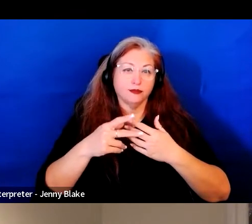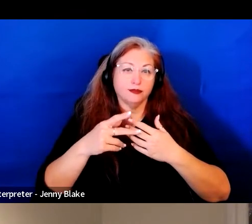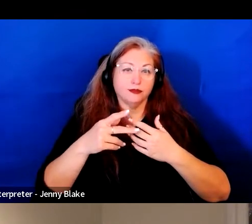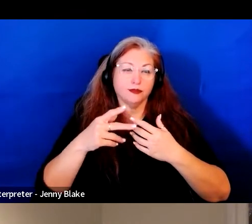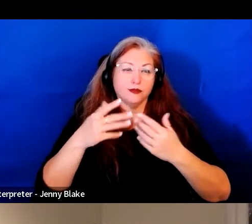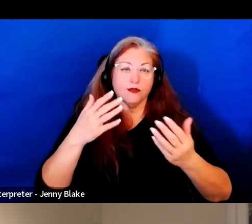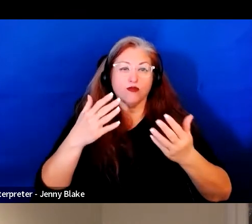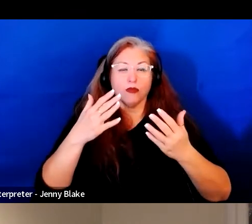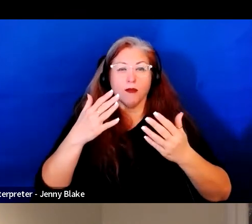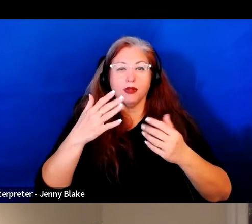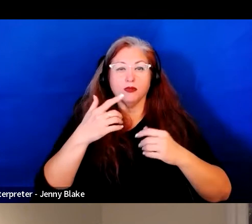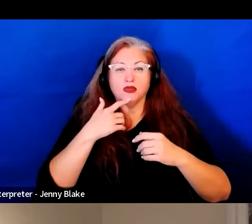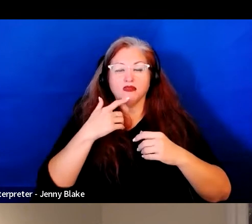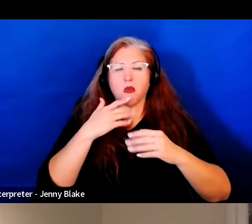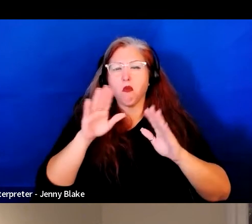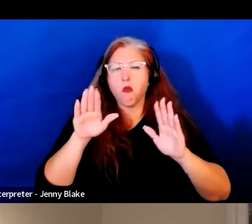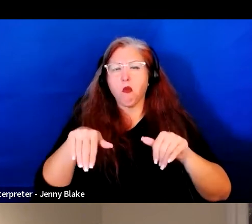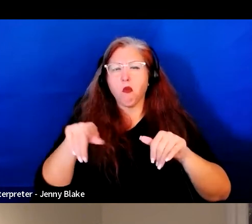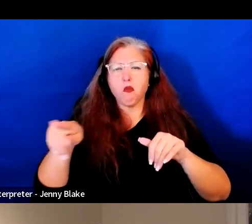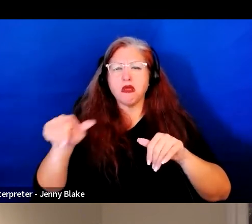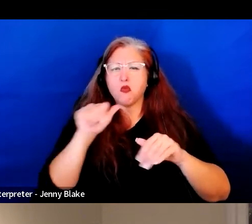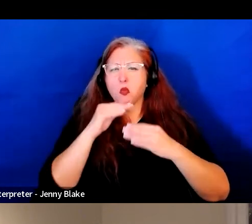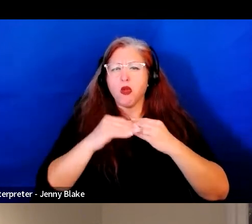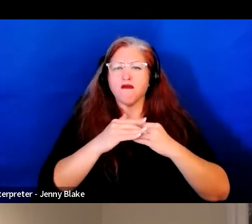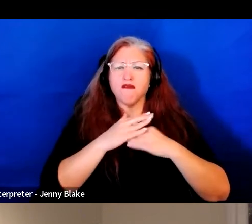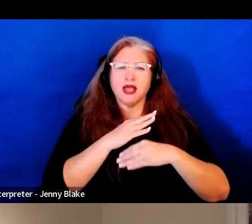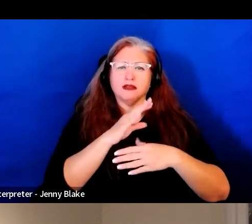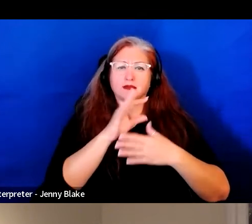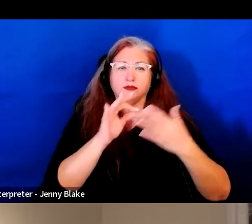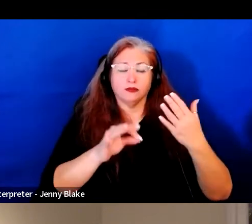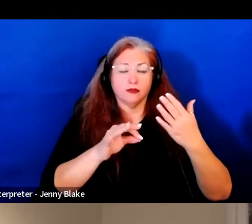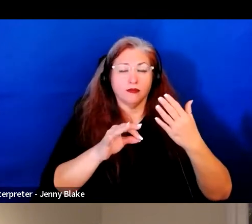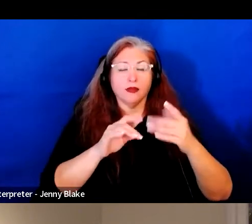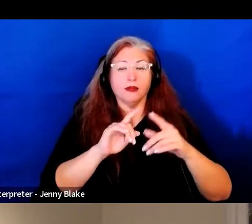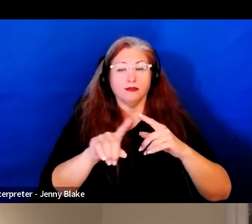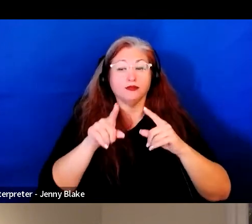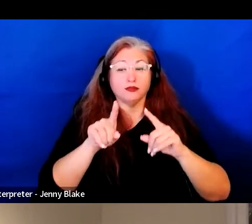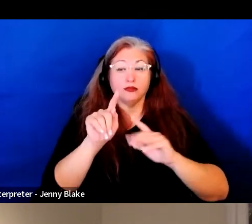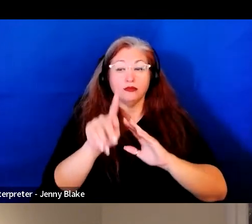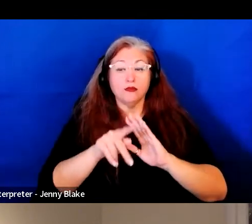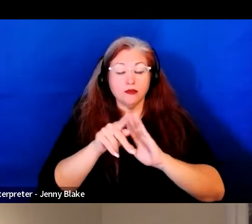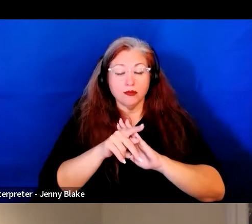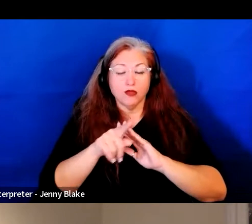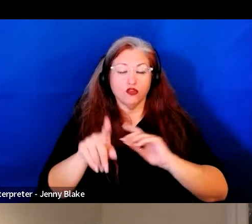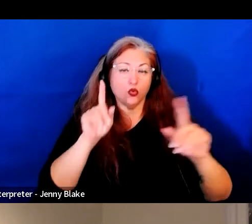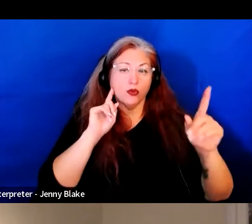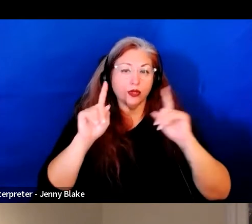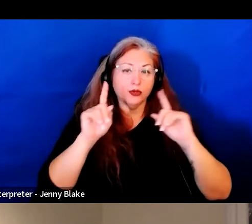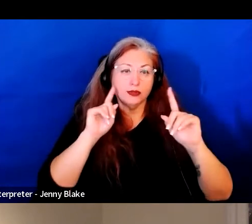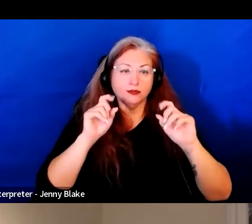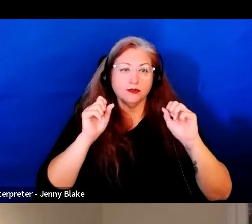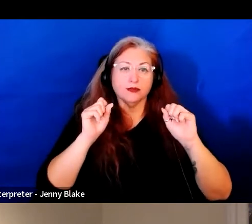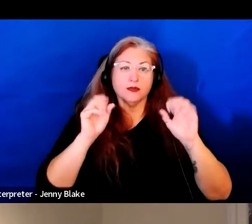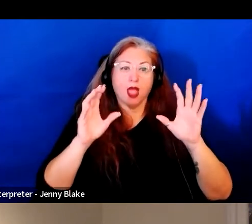probably say that doesn't affect their choices. I think that in those periods where you're hearing a lot of